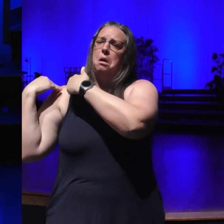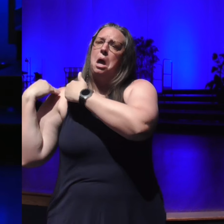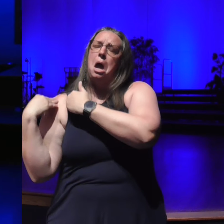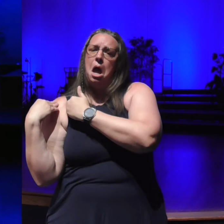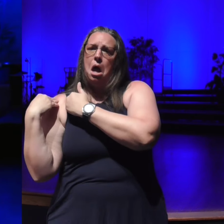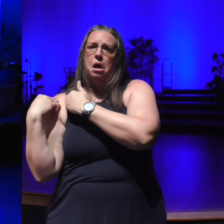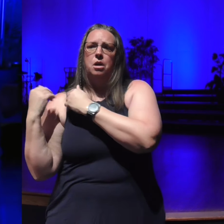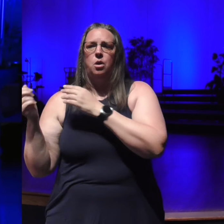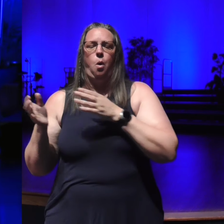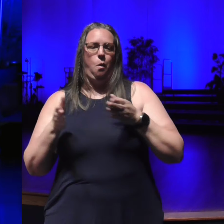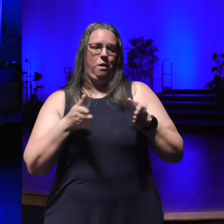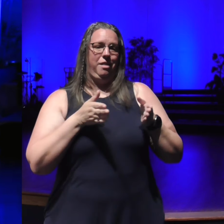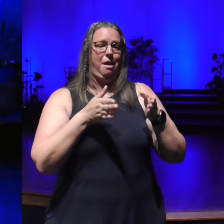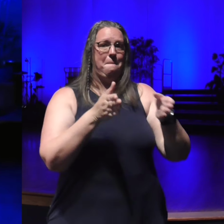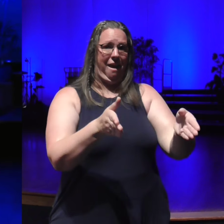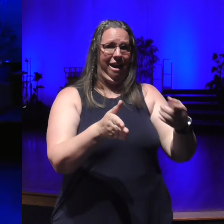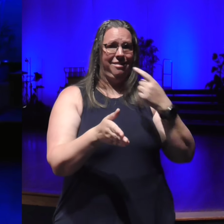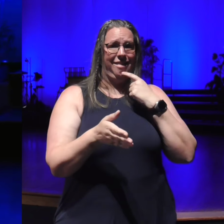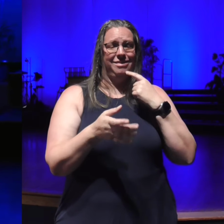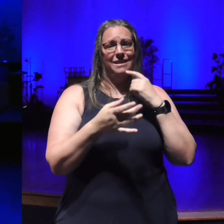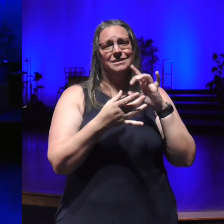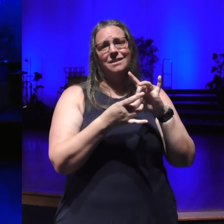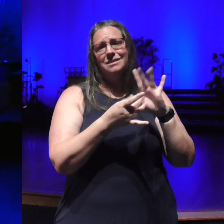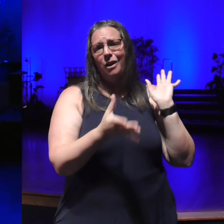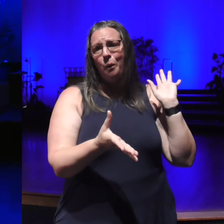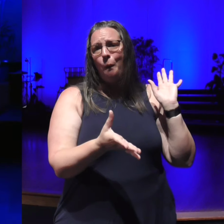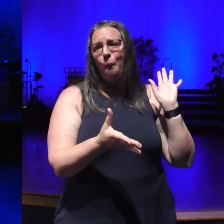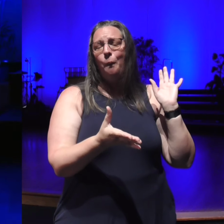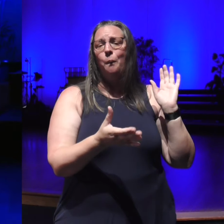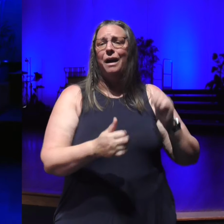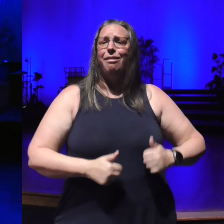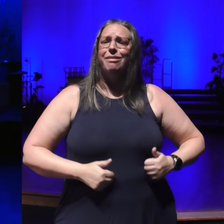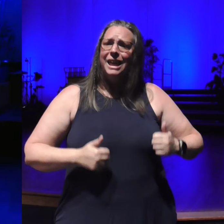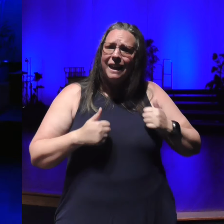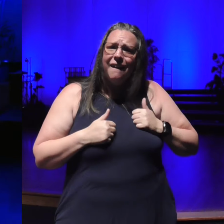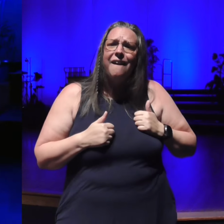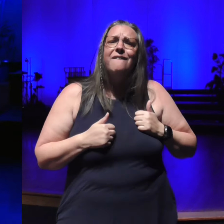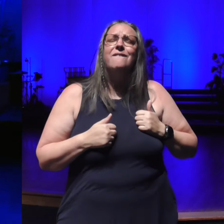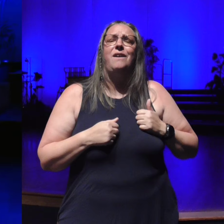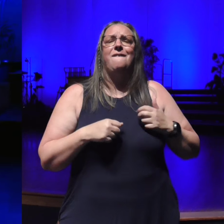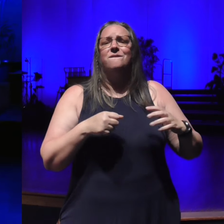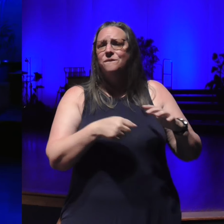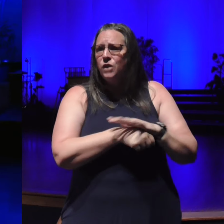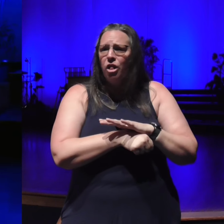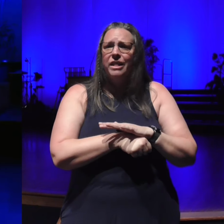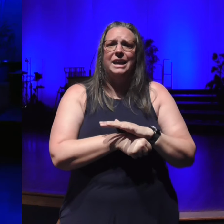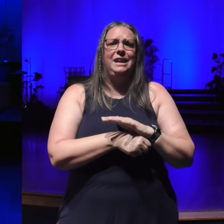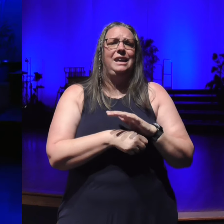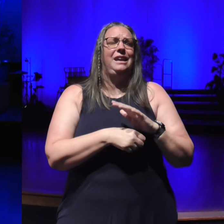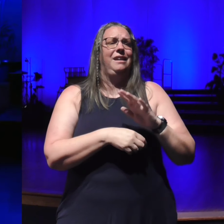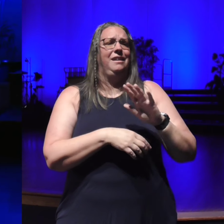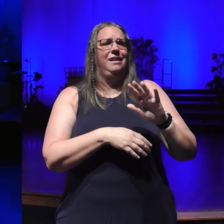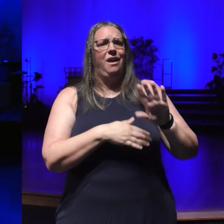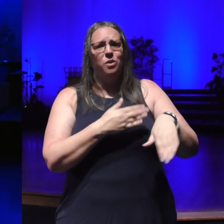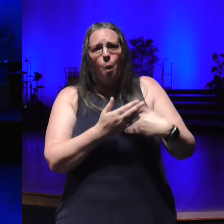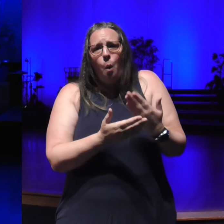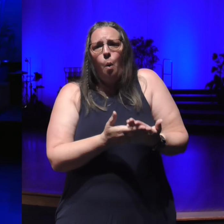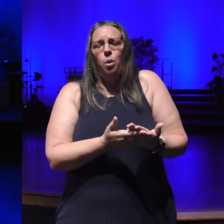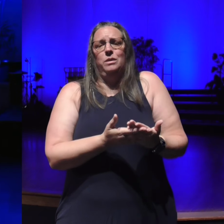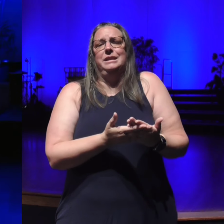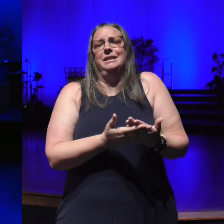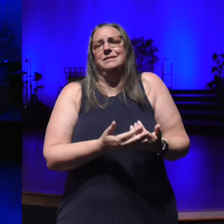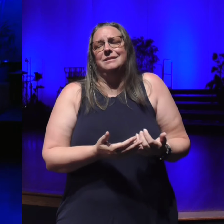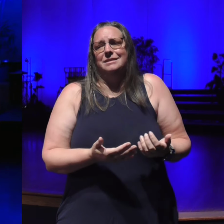one that says we can let it all go, live fully in the glory of life, and set the example that allows our loved ones to